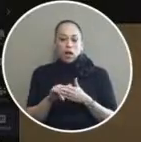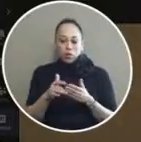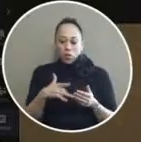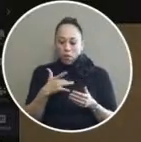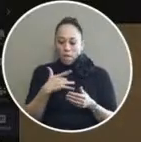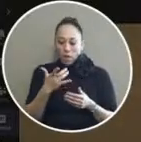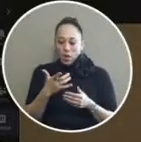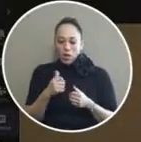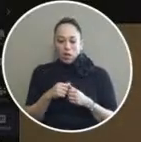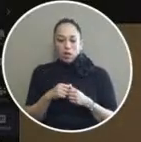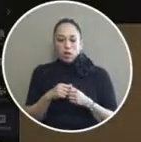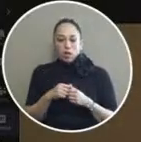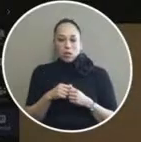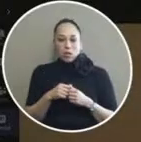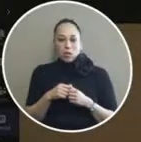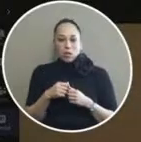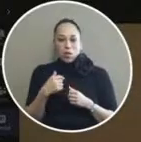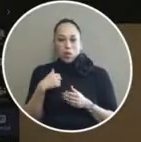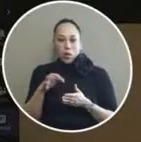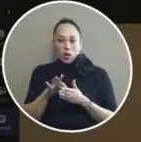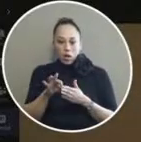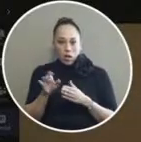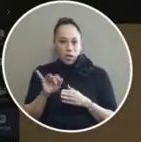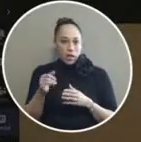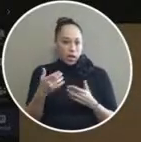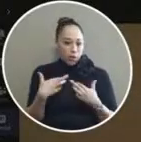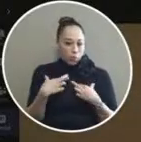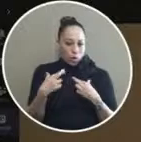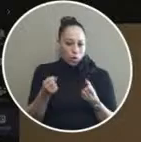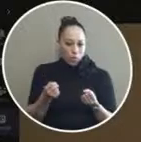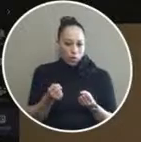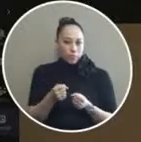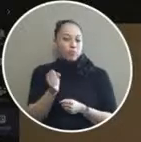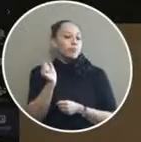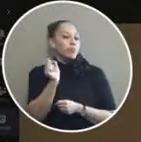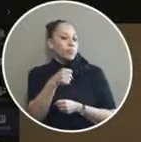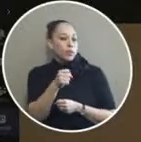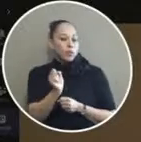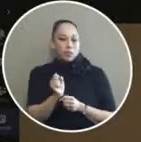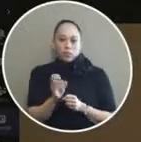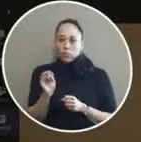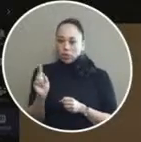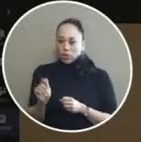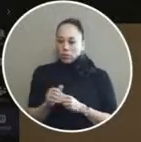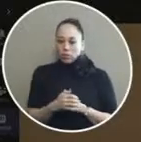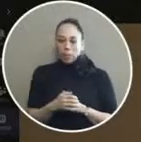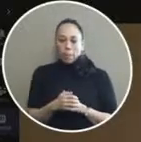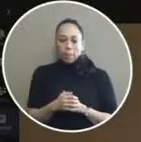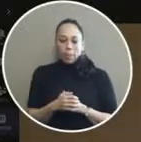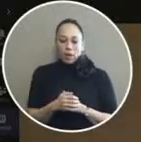symptoms, we're counting them as recovered? Yes, sir. Okay.